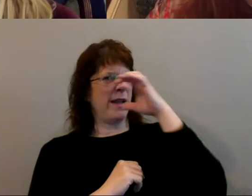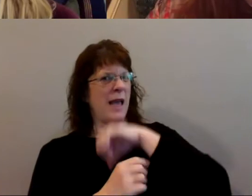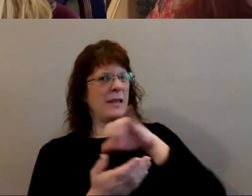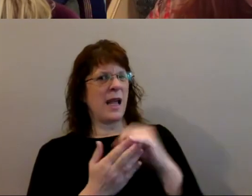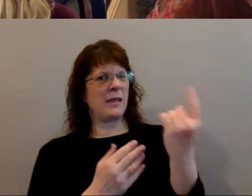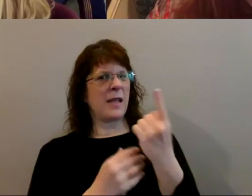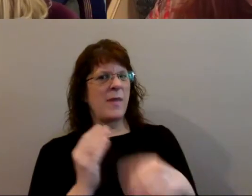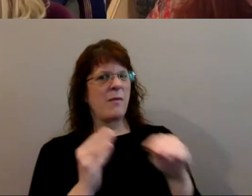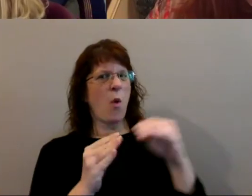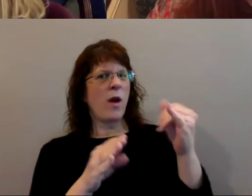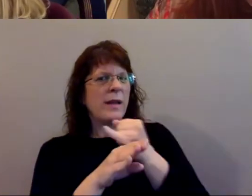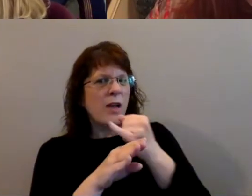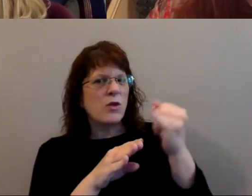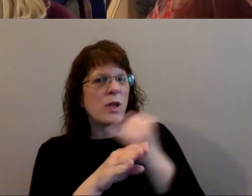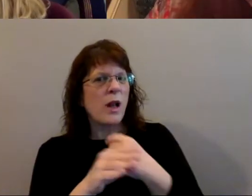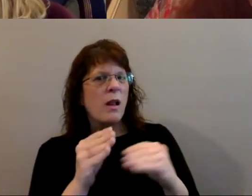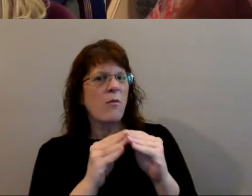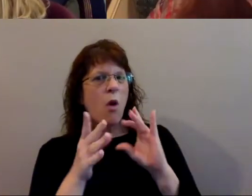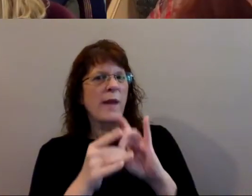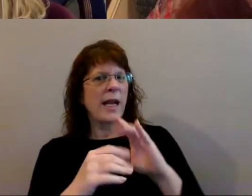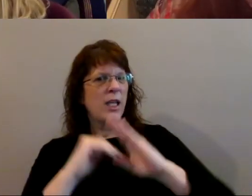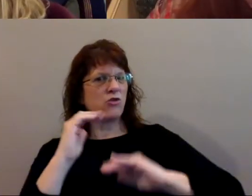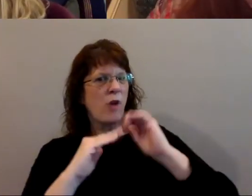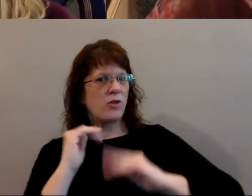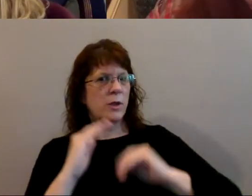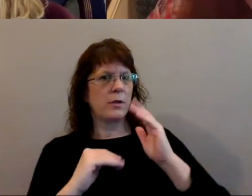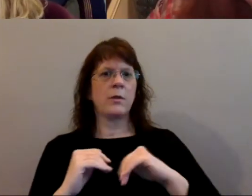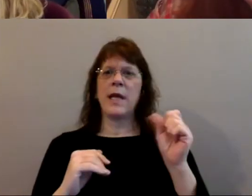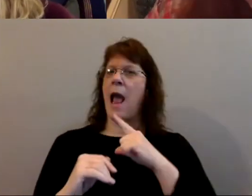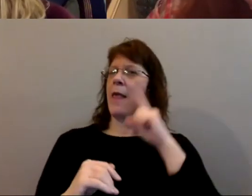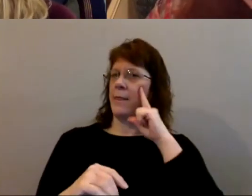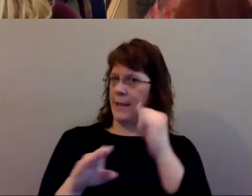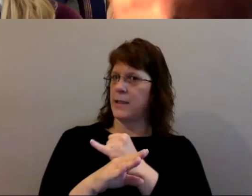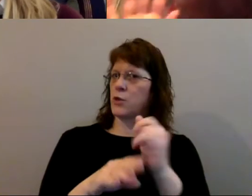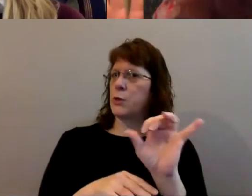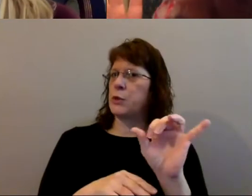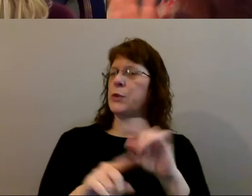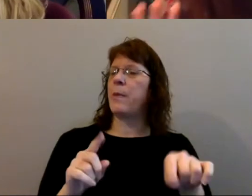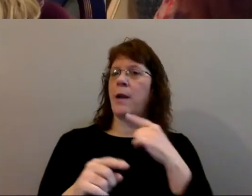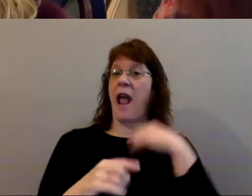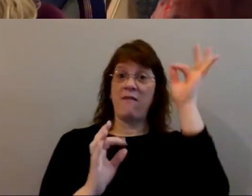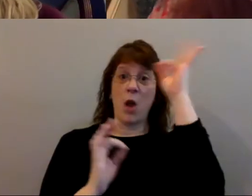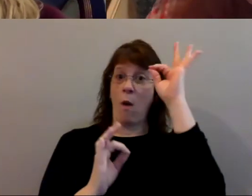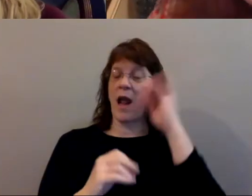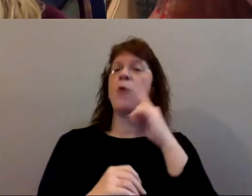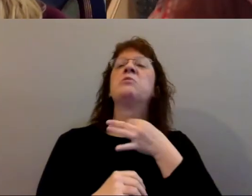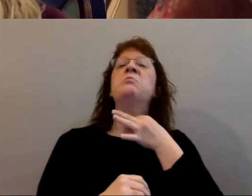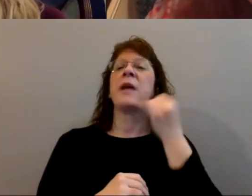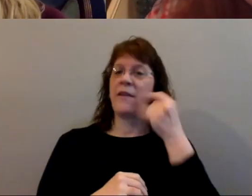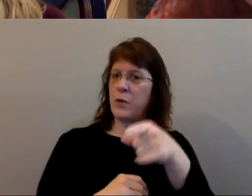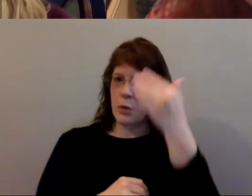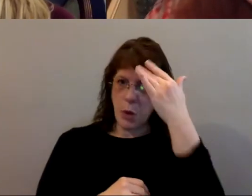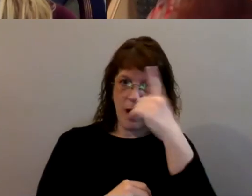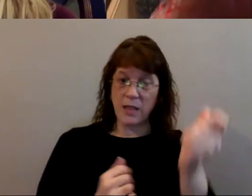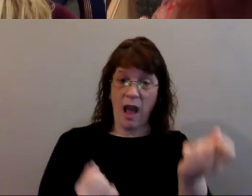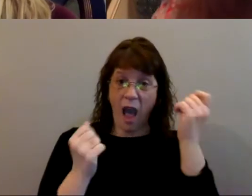more industrial or construction related. Yeah, I also assume it's industrial, but I have no idea. Anyway, I was just curious if you knew, because I couldn't believe how many of